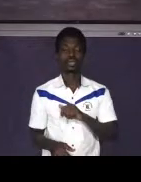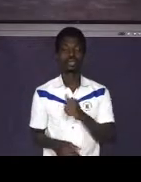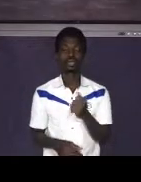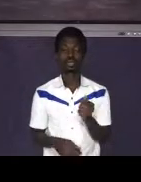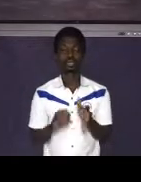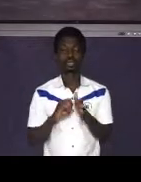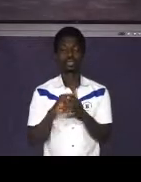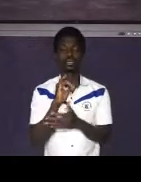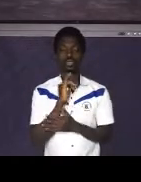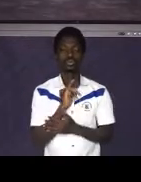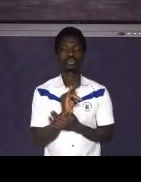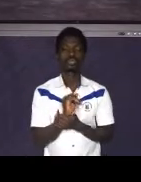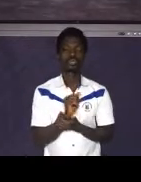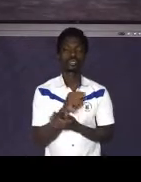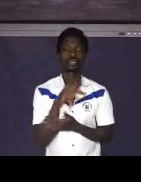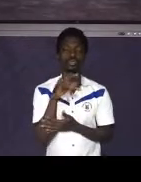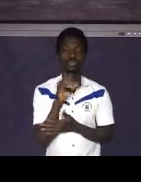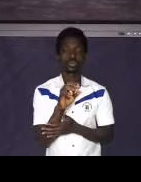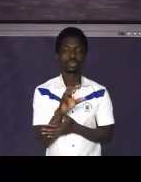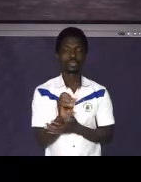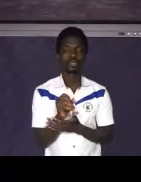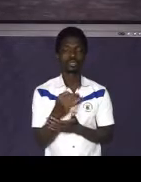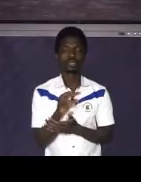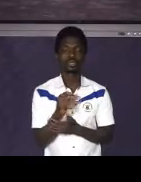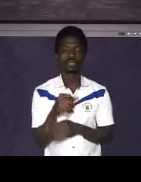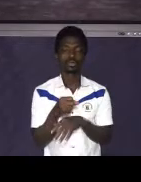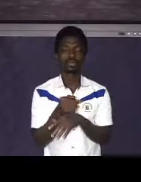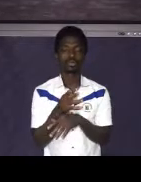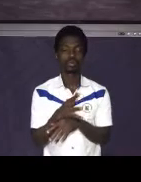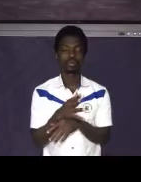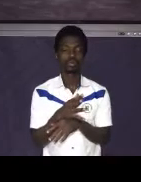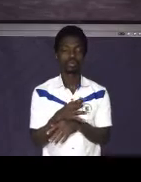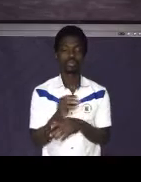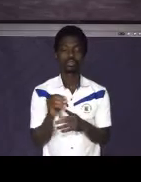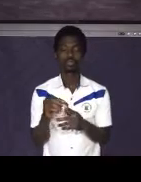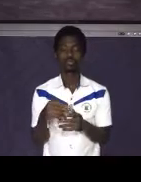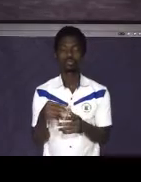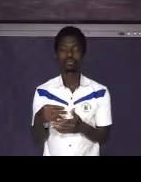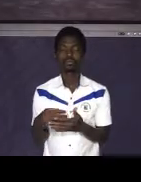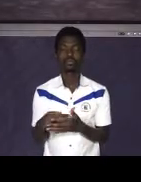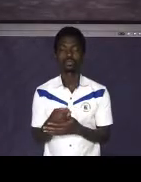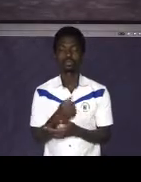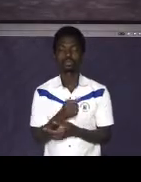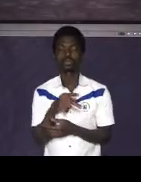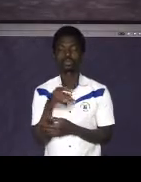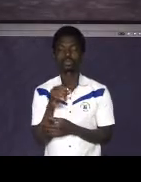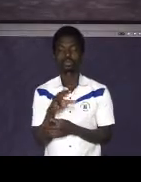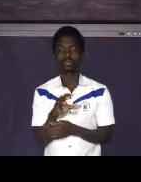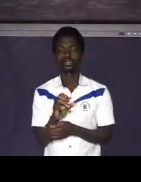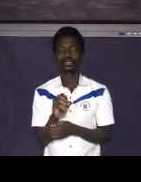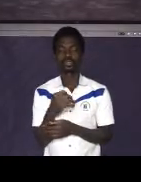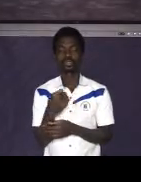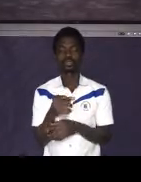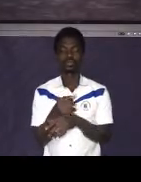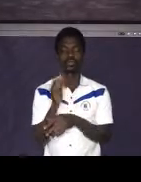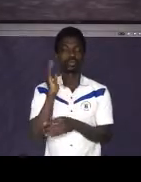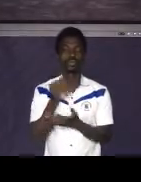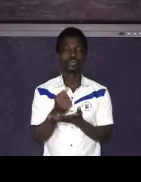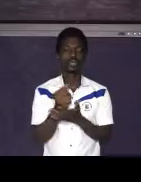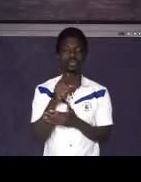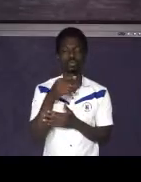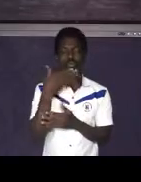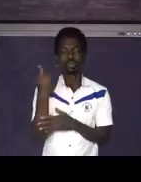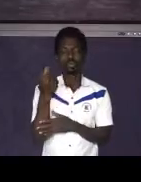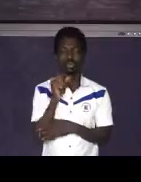Another example is a piece of advice or a piece of news. A piece of advice will help you